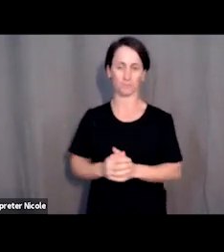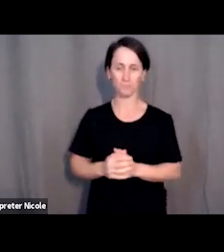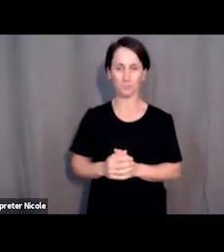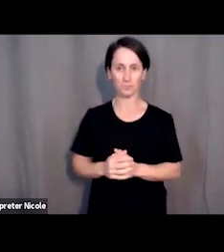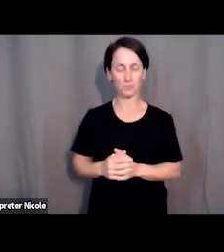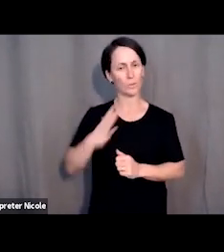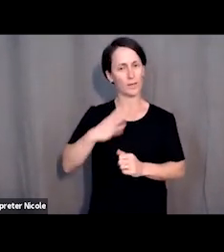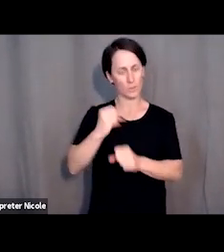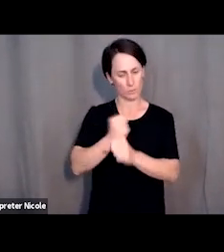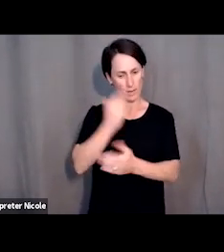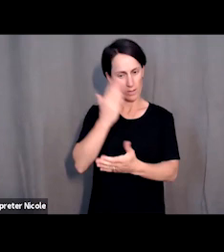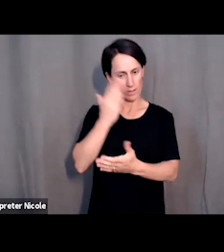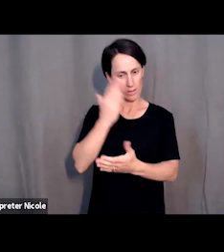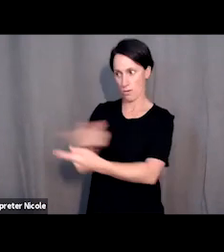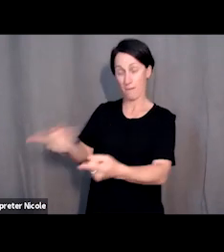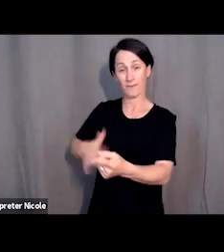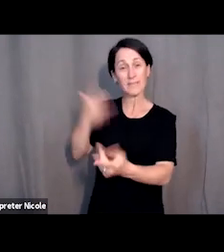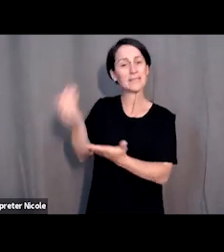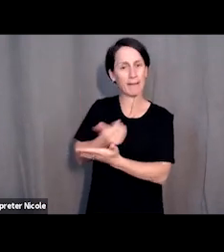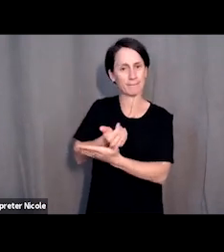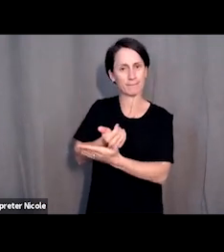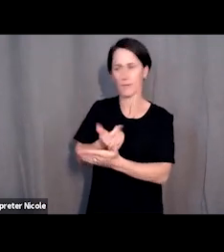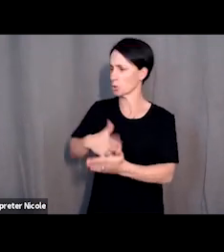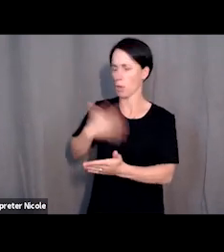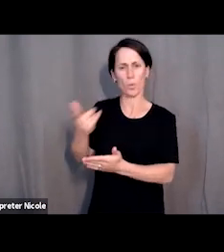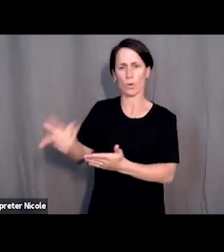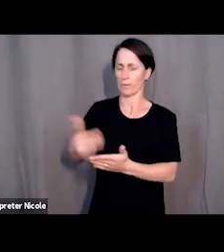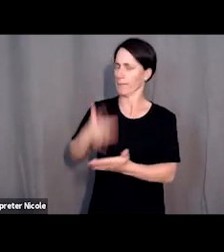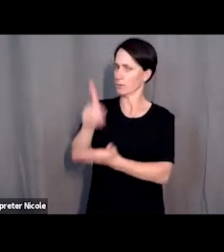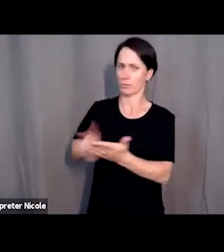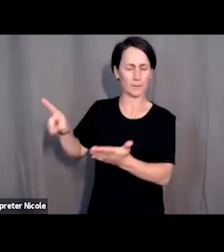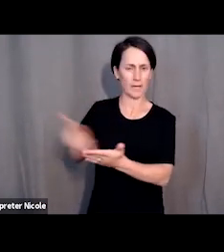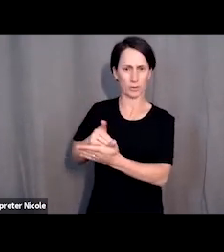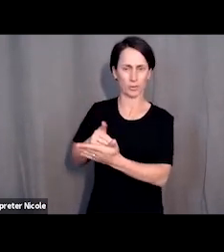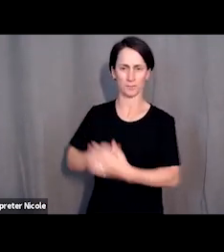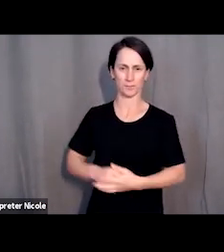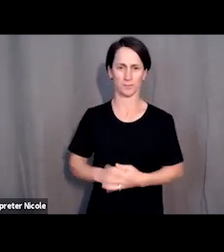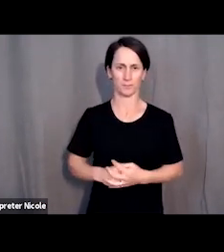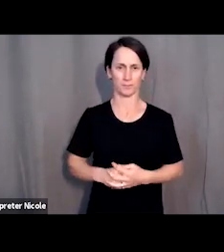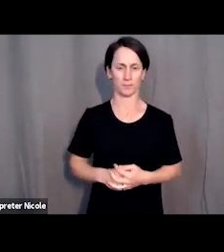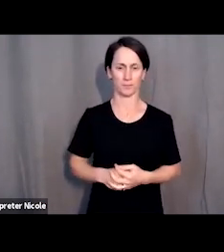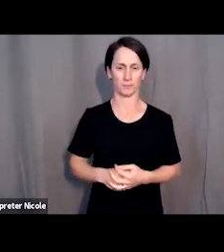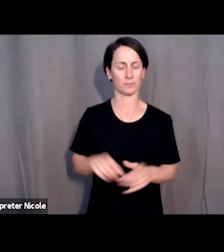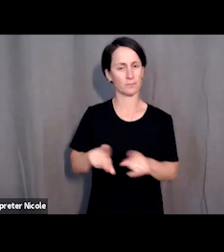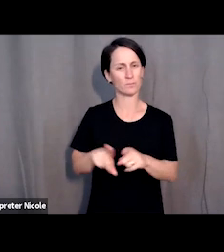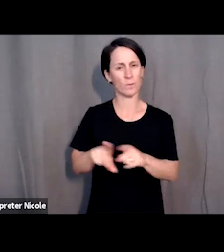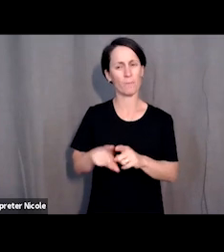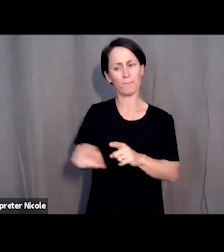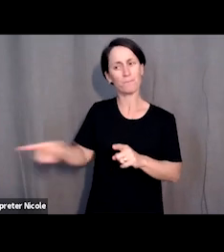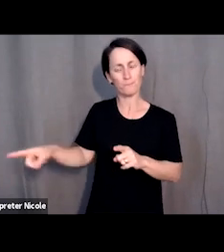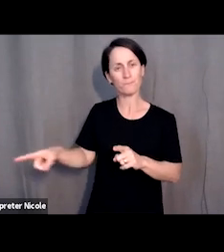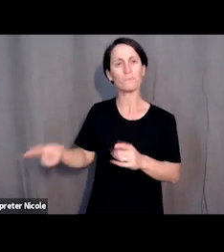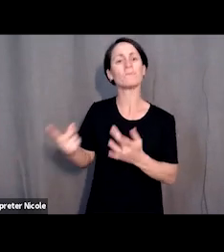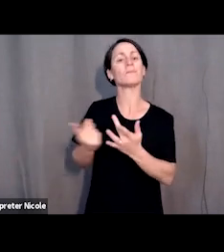making sure that they feel safe and not discriminated against within services. And that also can help address some of